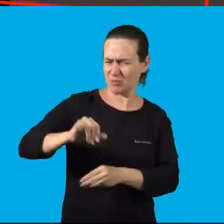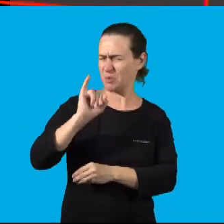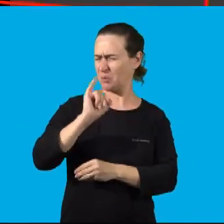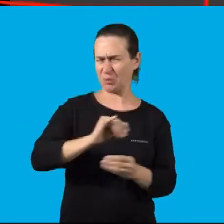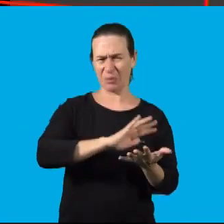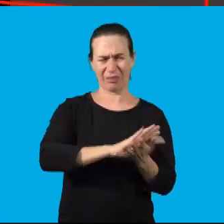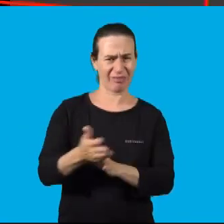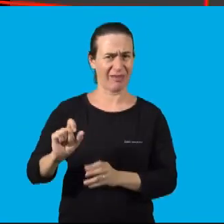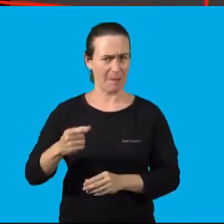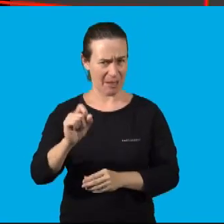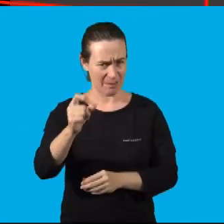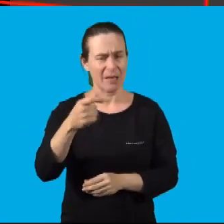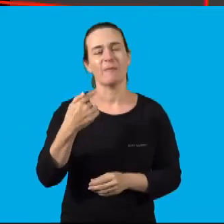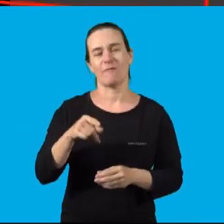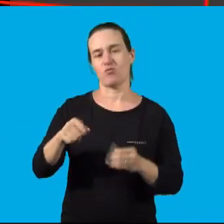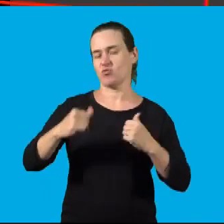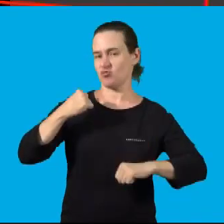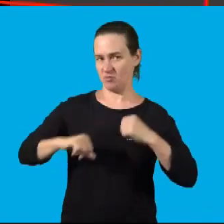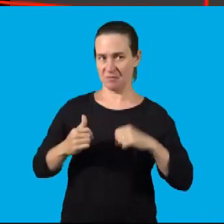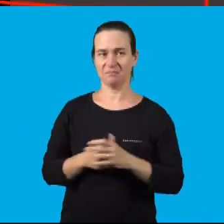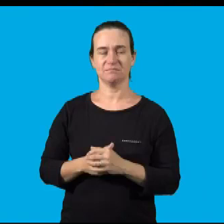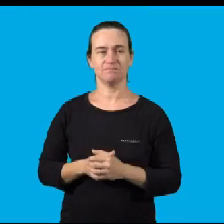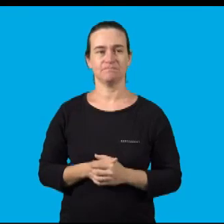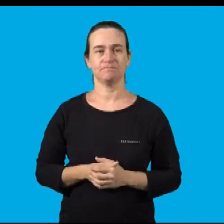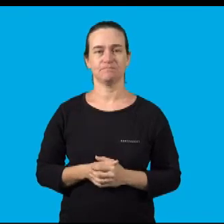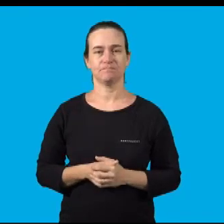and calamity in the play.